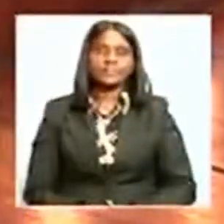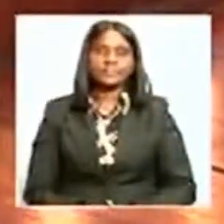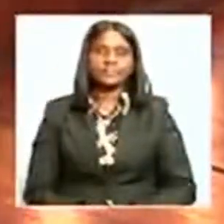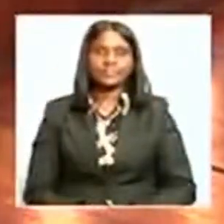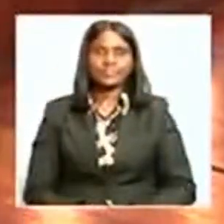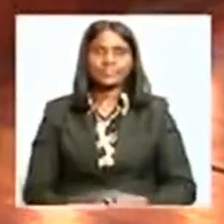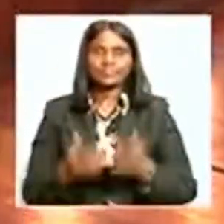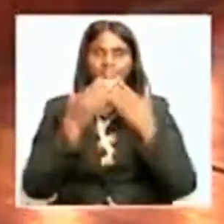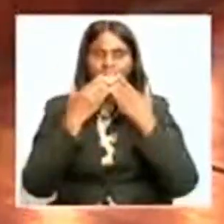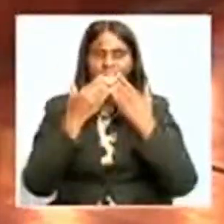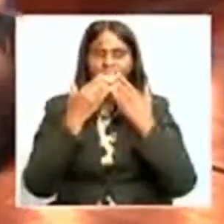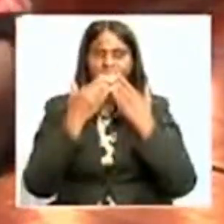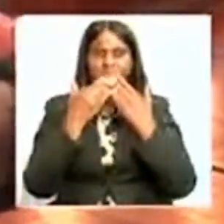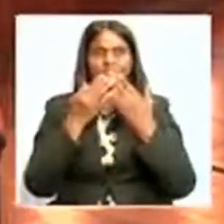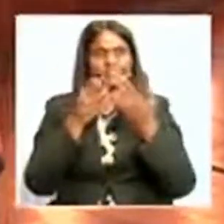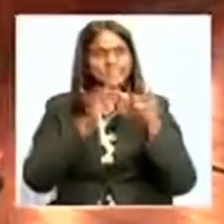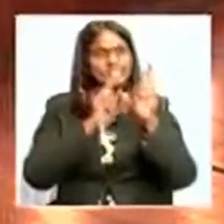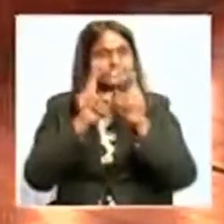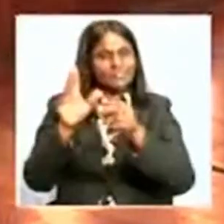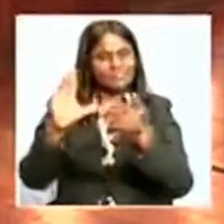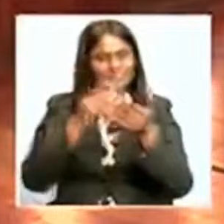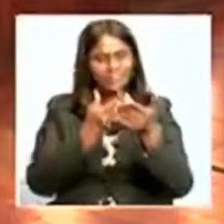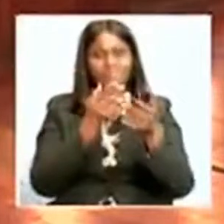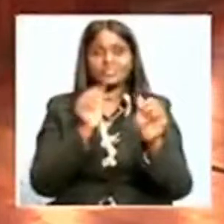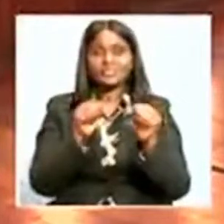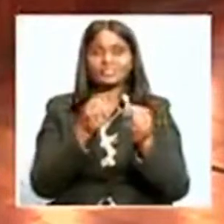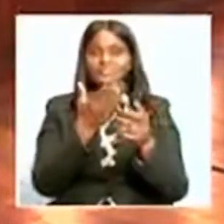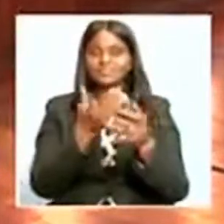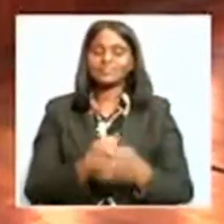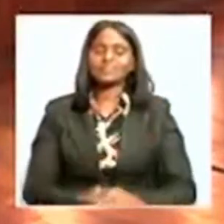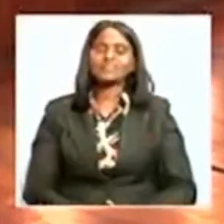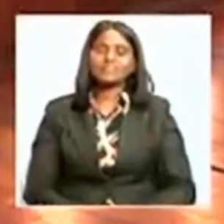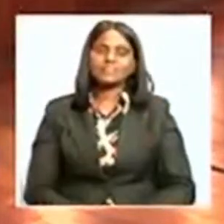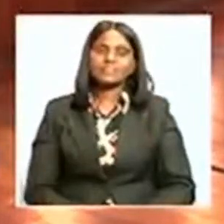Thank you. You can respond to that.